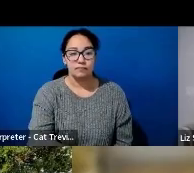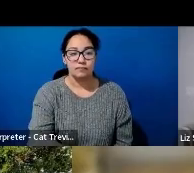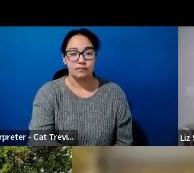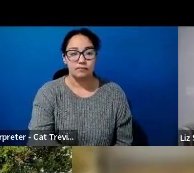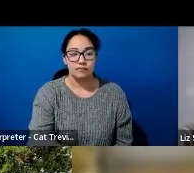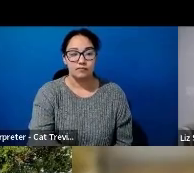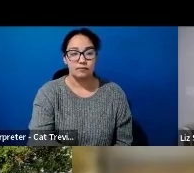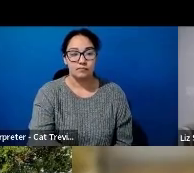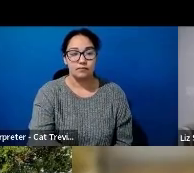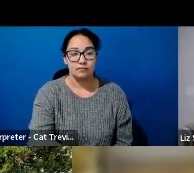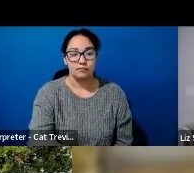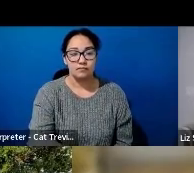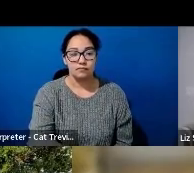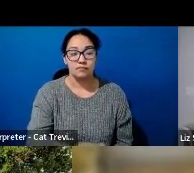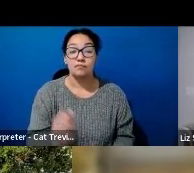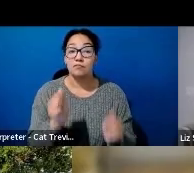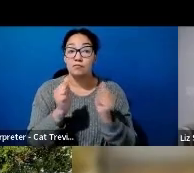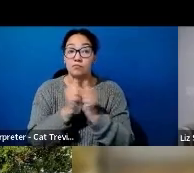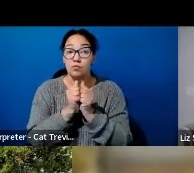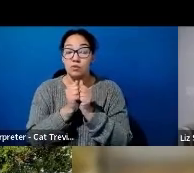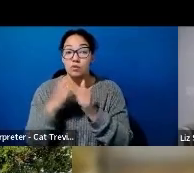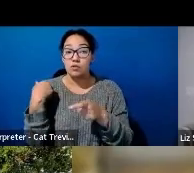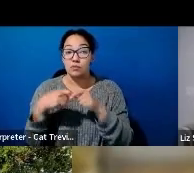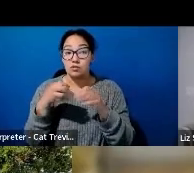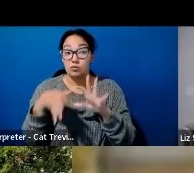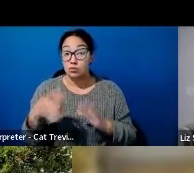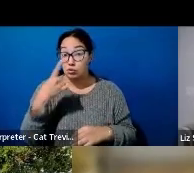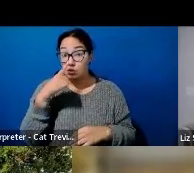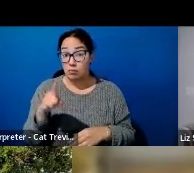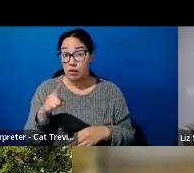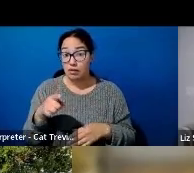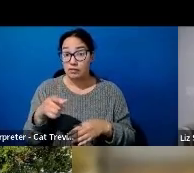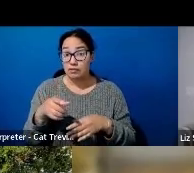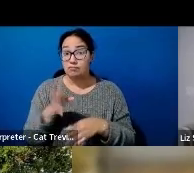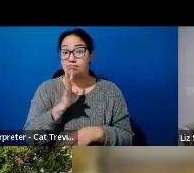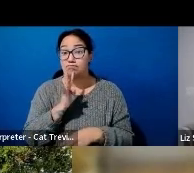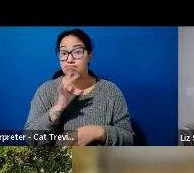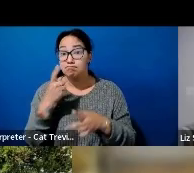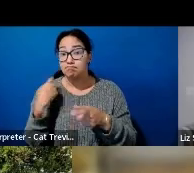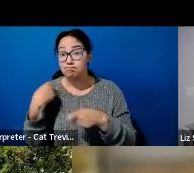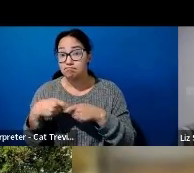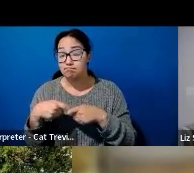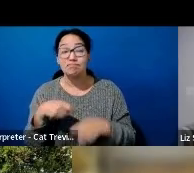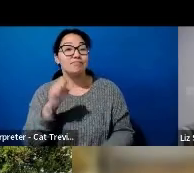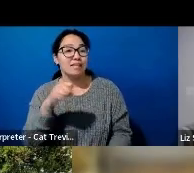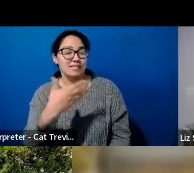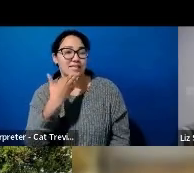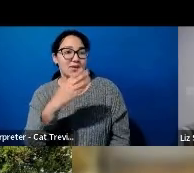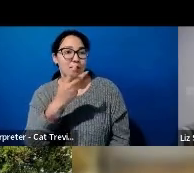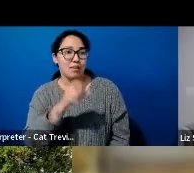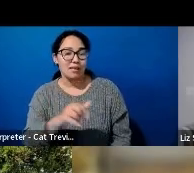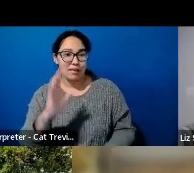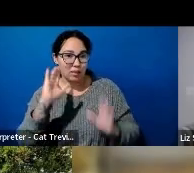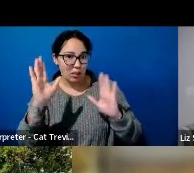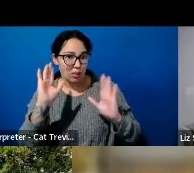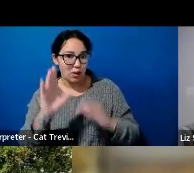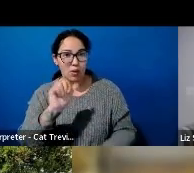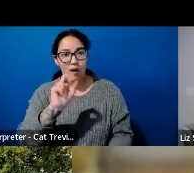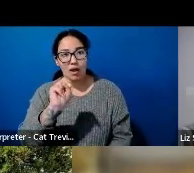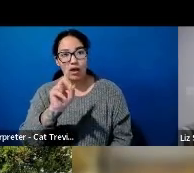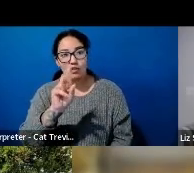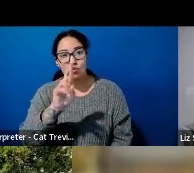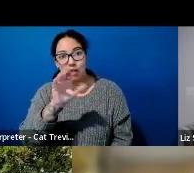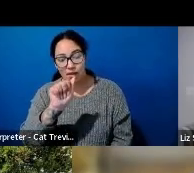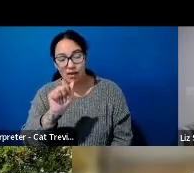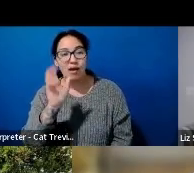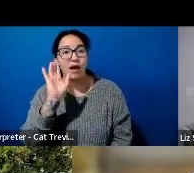To our Spanish interpreters, would you like to share that in Spanish? Thank you, Emily. And hi, everyone. This is Andrea, and